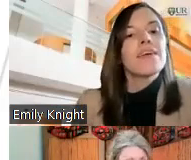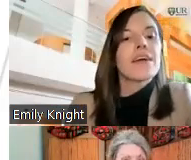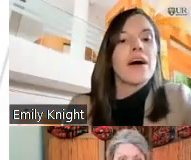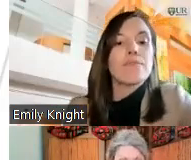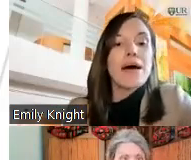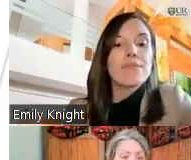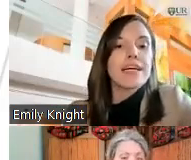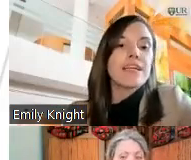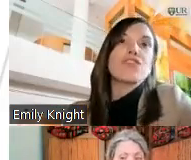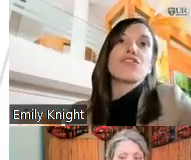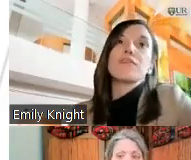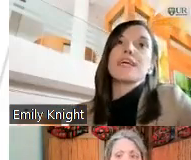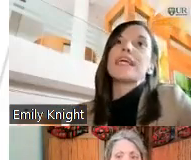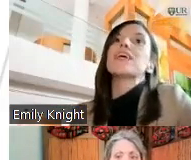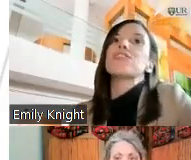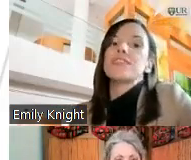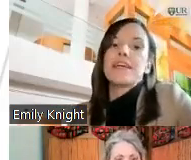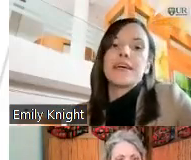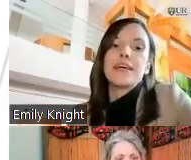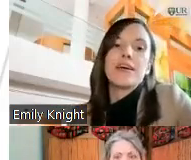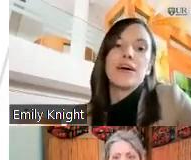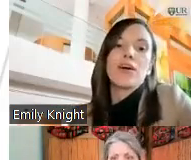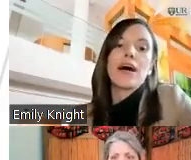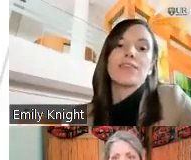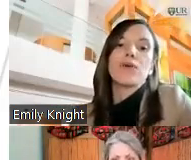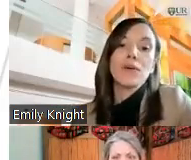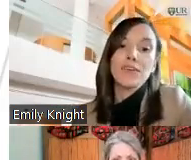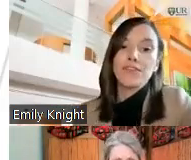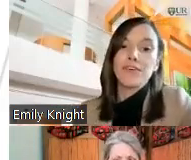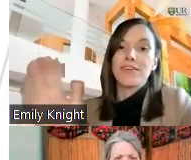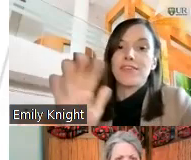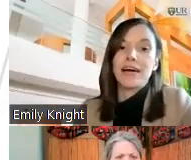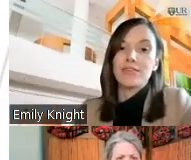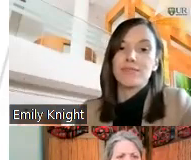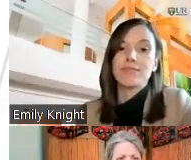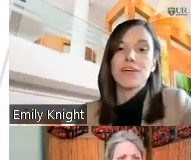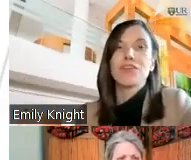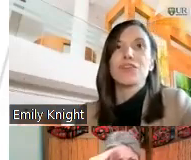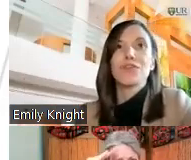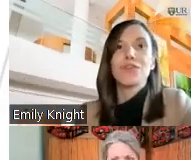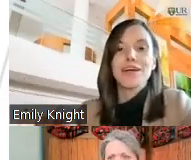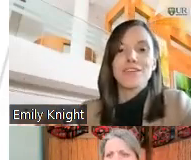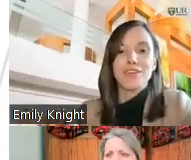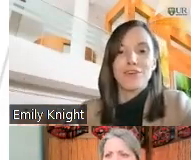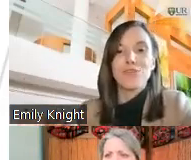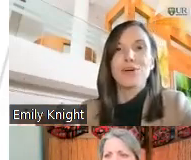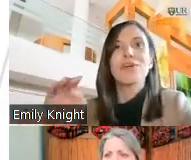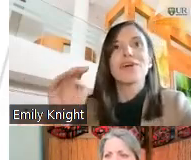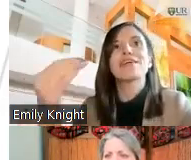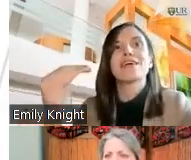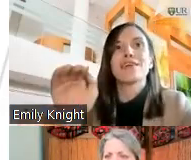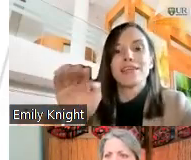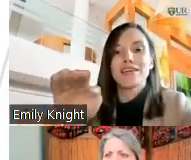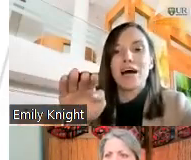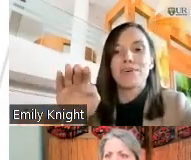These are the color maps that show the EEG data across the whole surface of the head. So to orient us first, we're